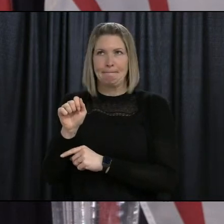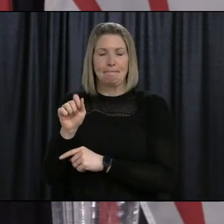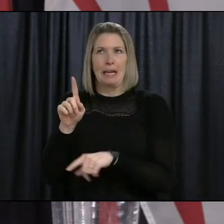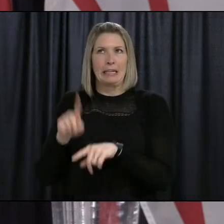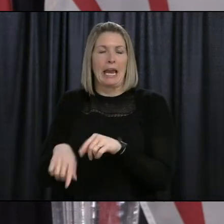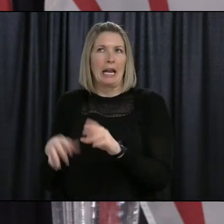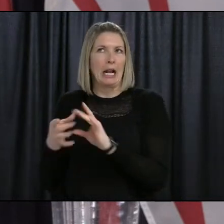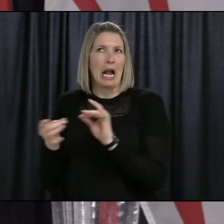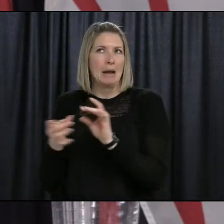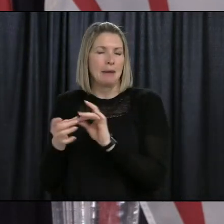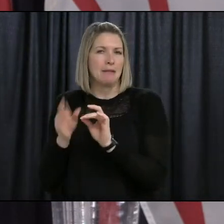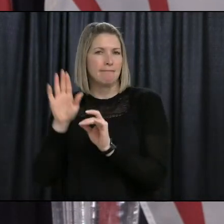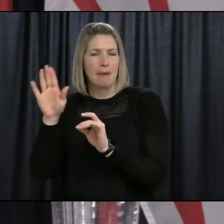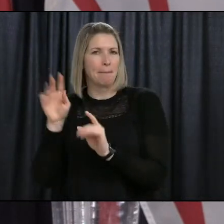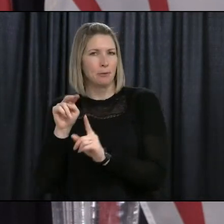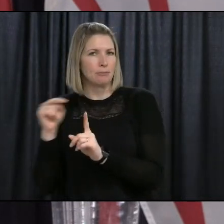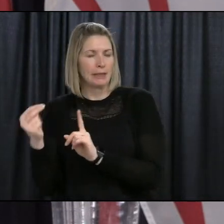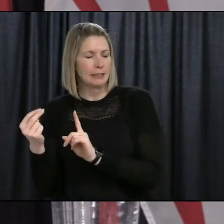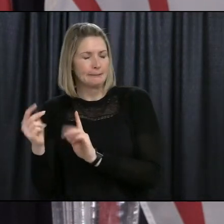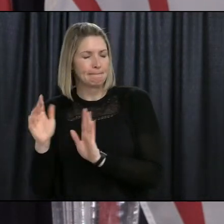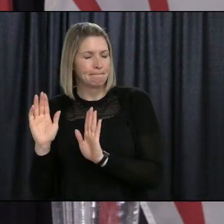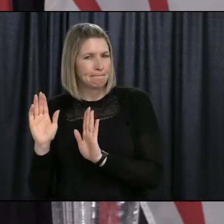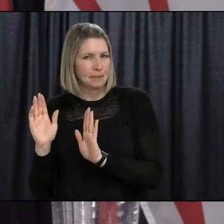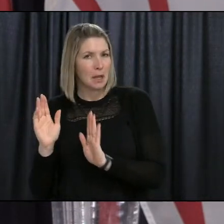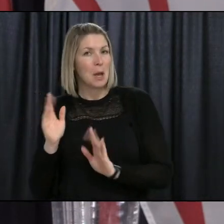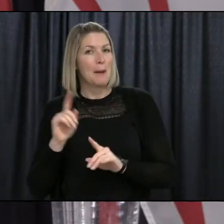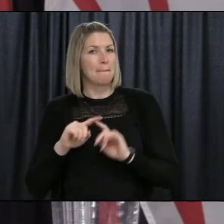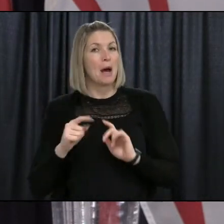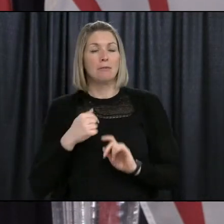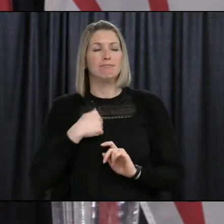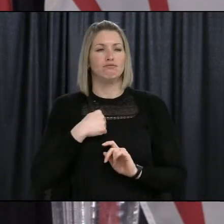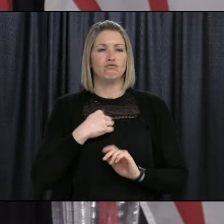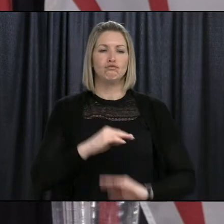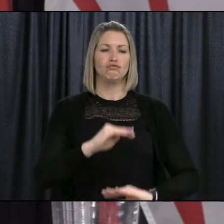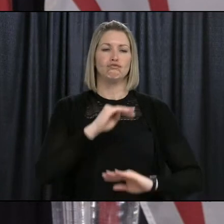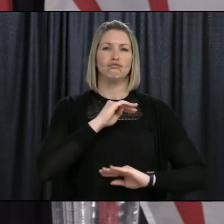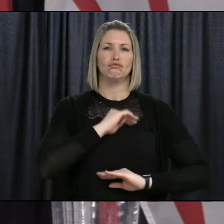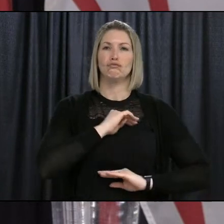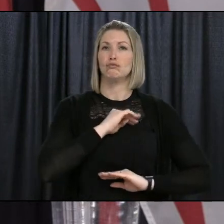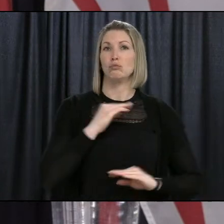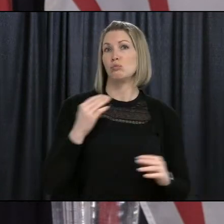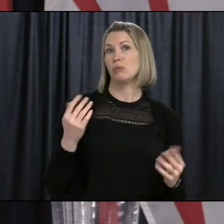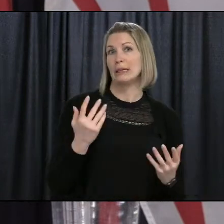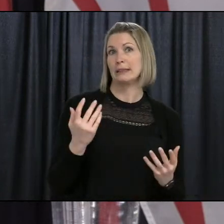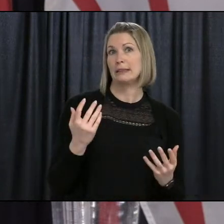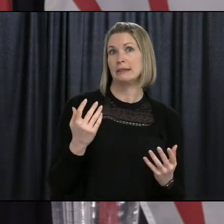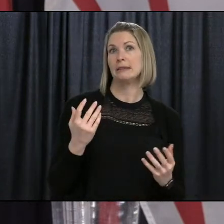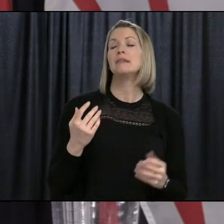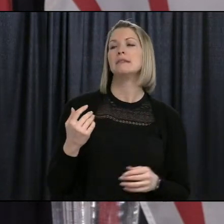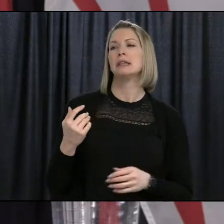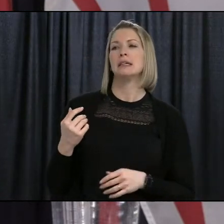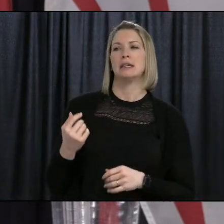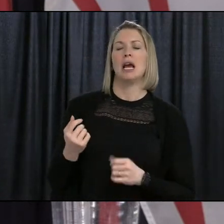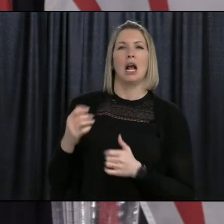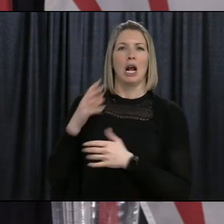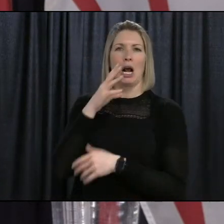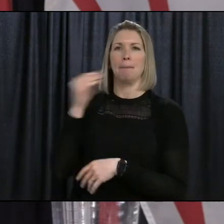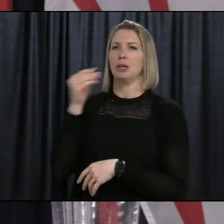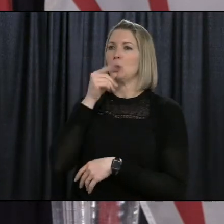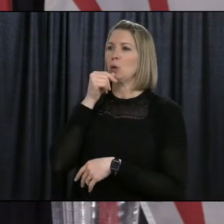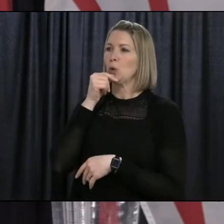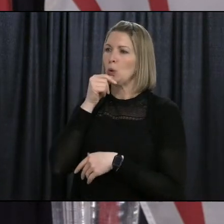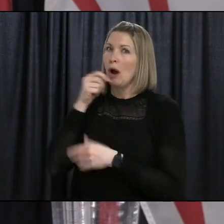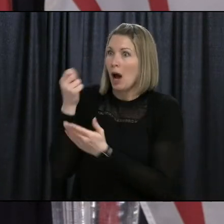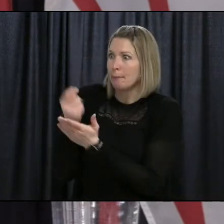or to their own population. But I'm quite confident with the amount of, the number of companies now